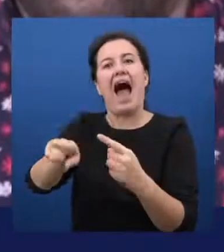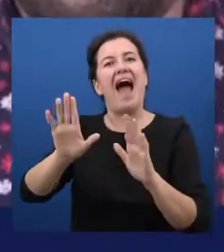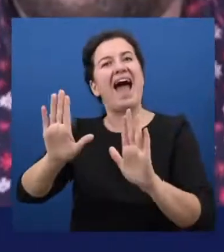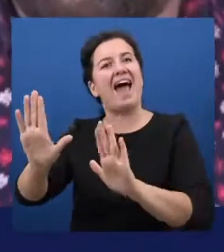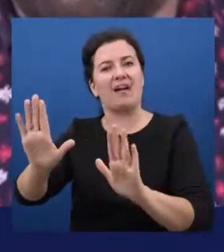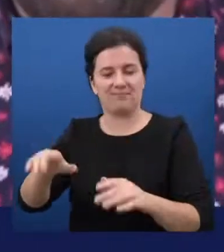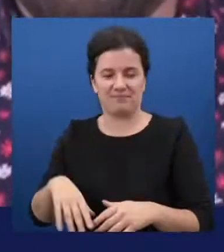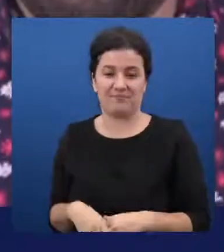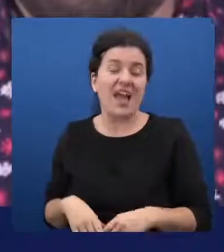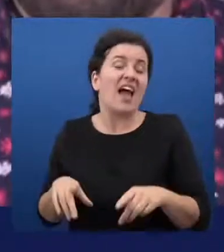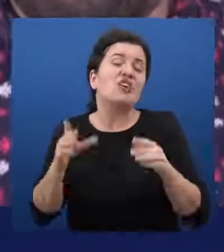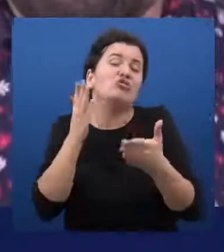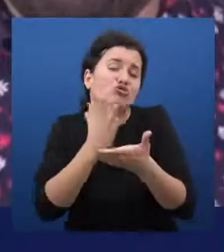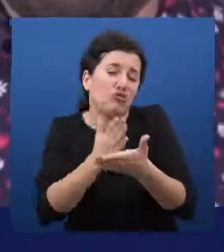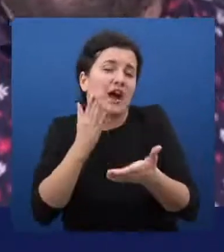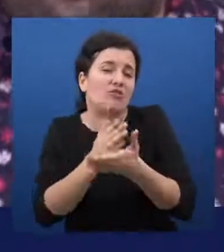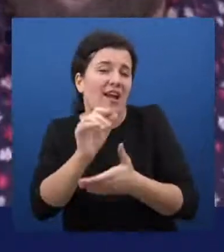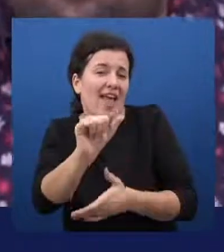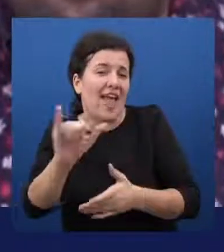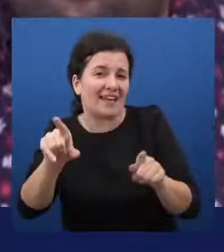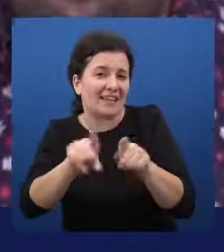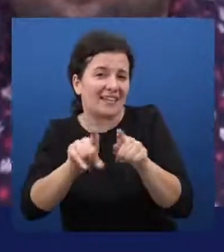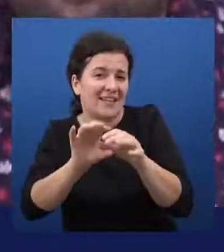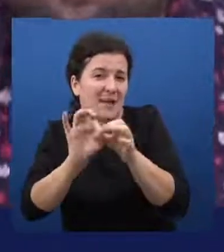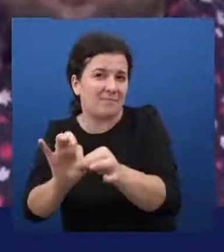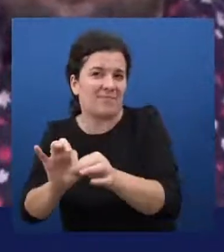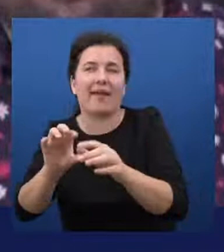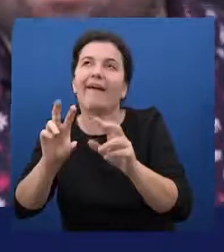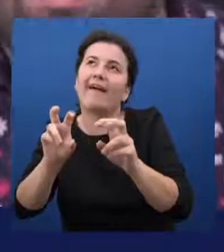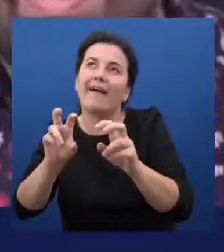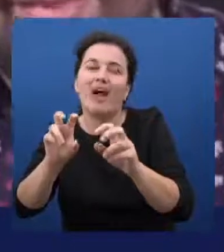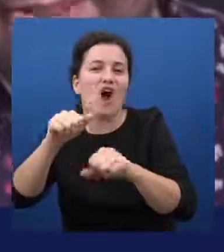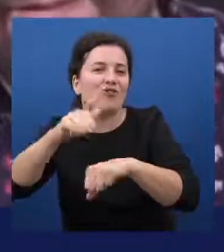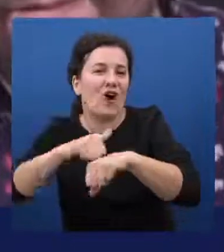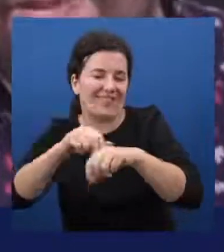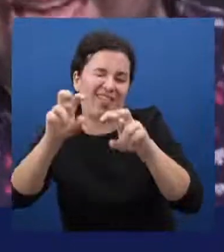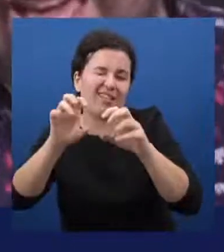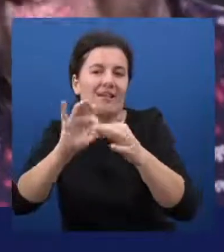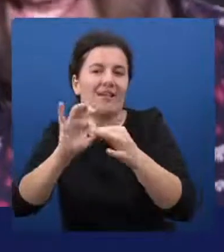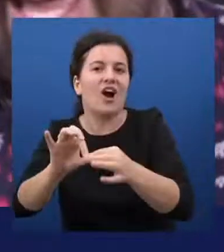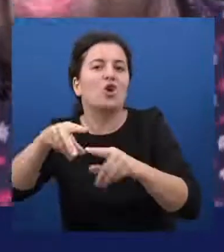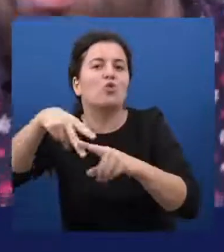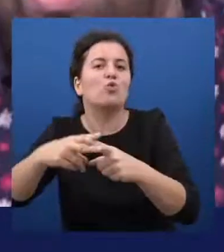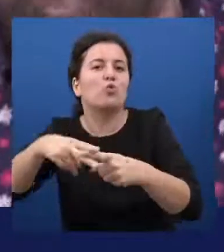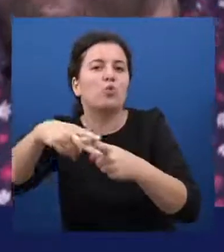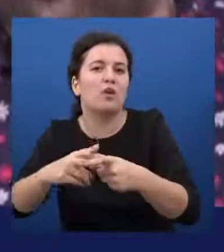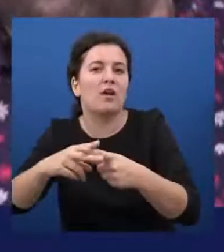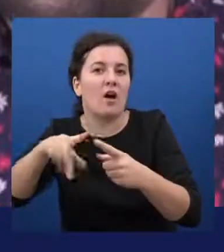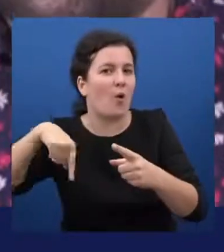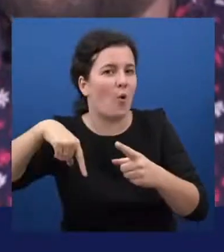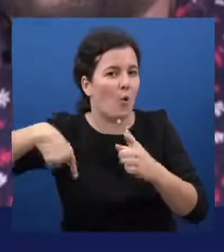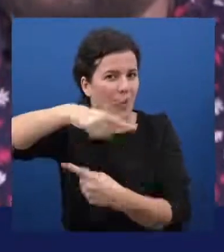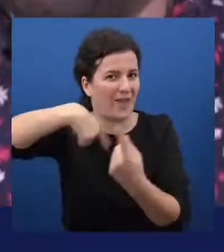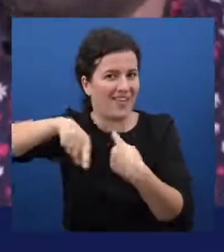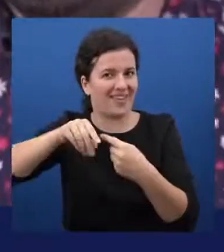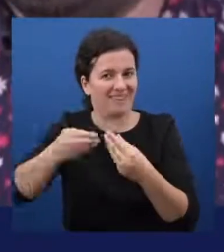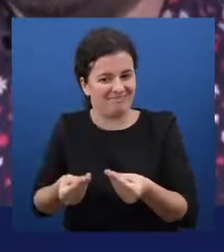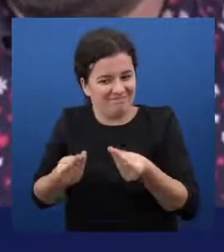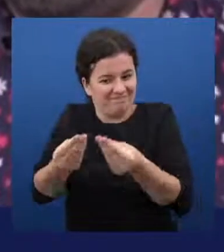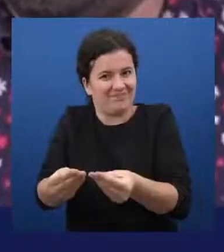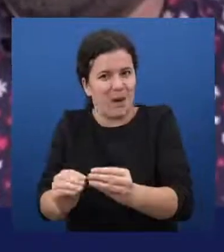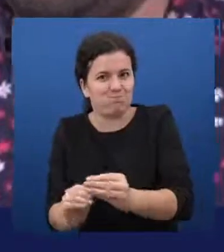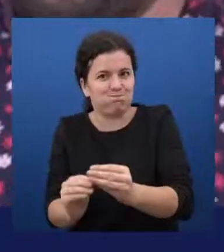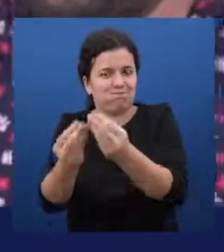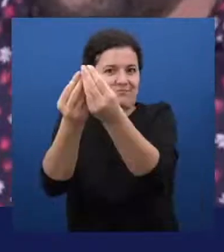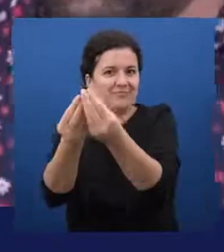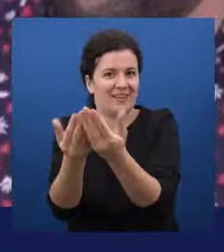it is still fundamentally, it's a tool. It's a tool we made. Yeah, and then everyone all of a sudden were like, oh,